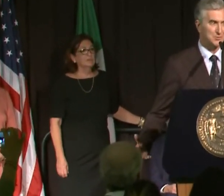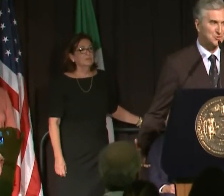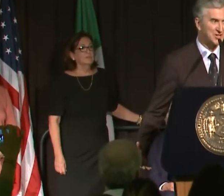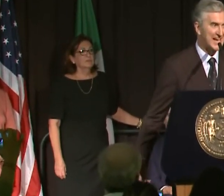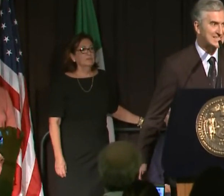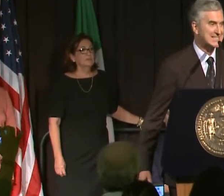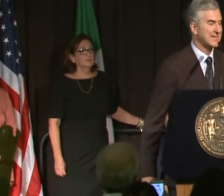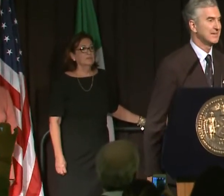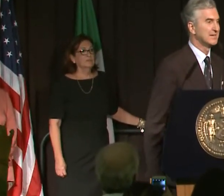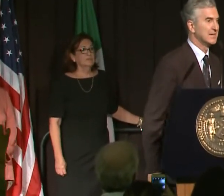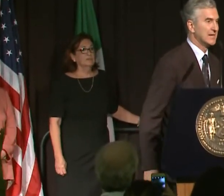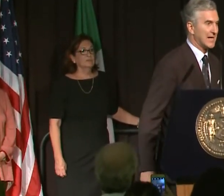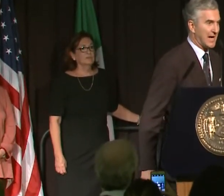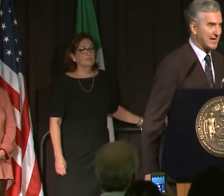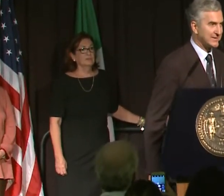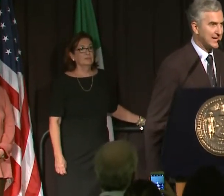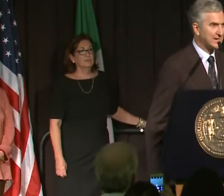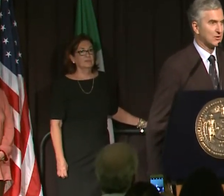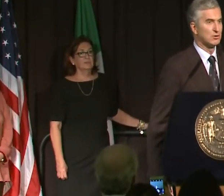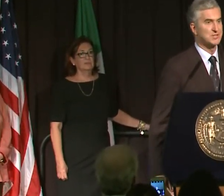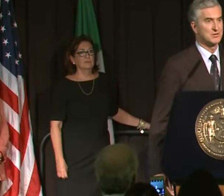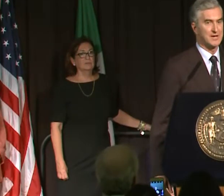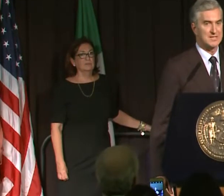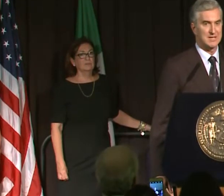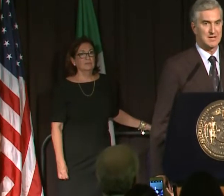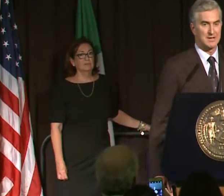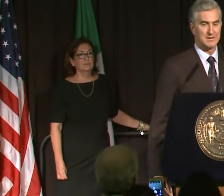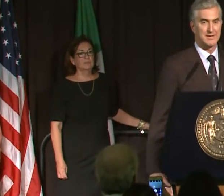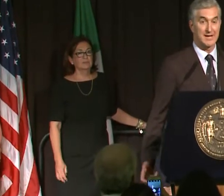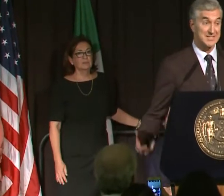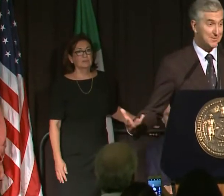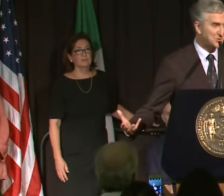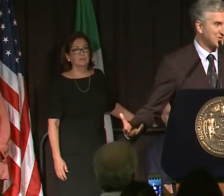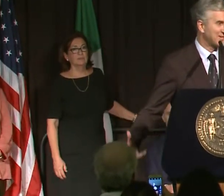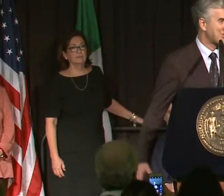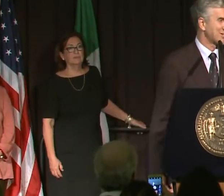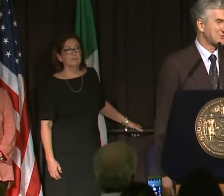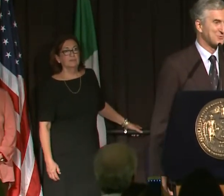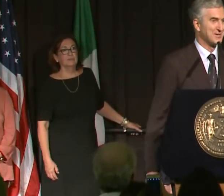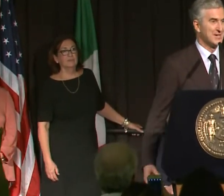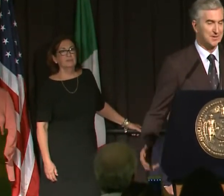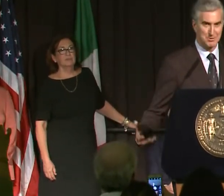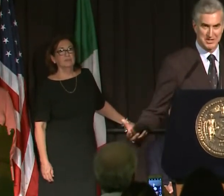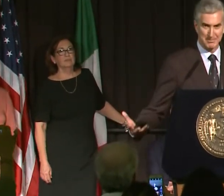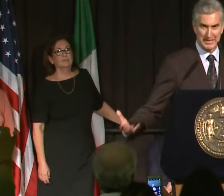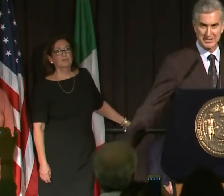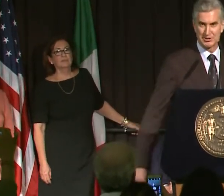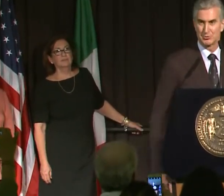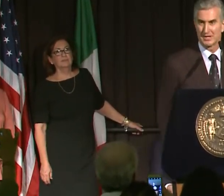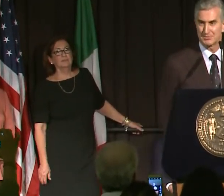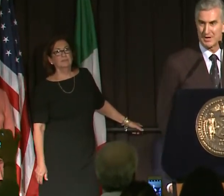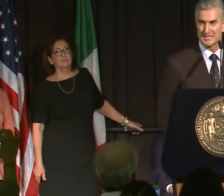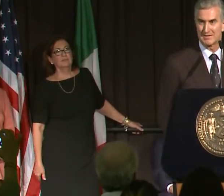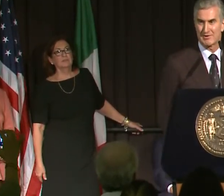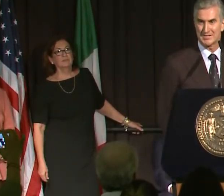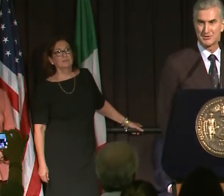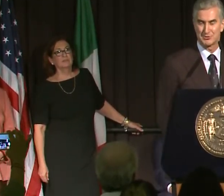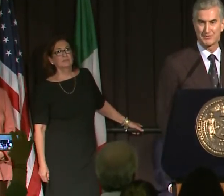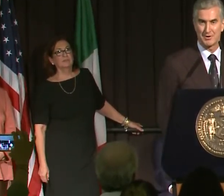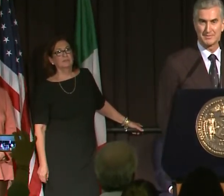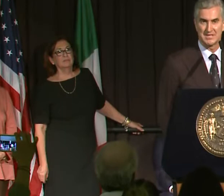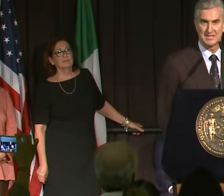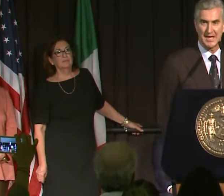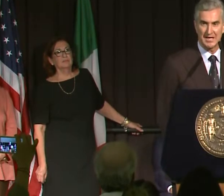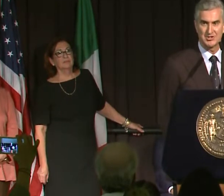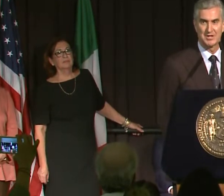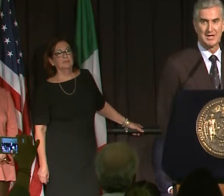big, huge grazie. I take also as an exceptional gesture the possibility to express the gratitude